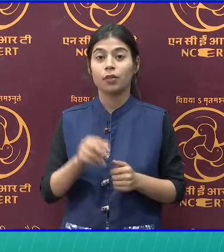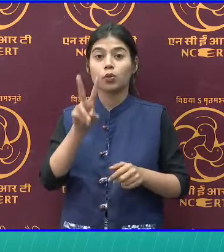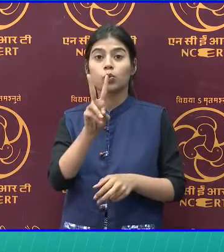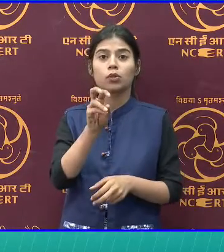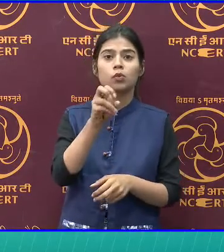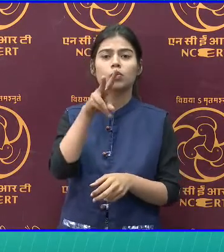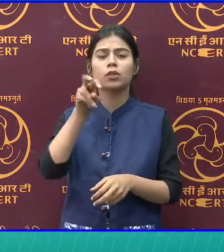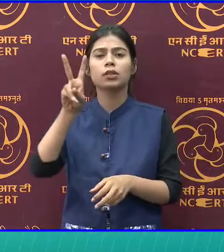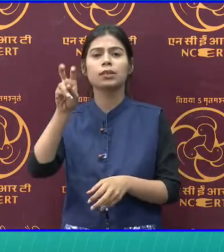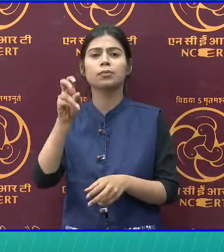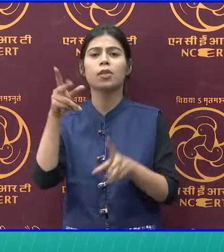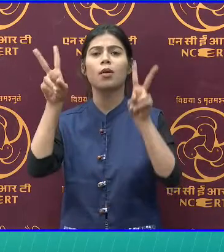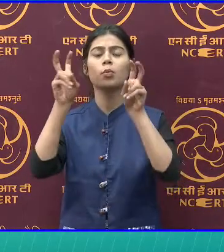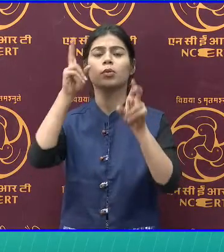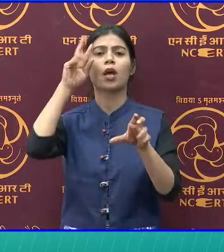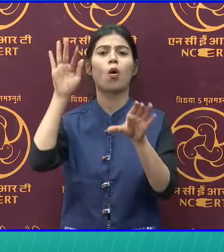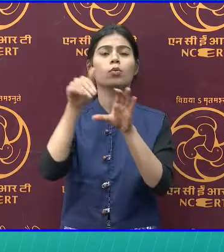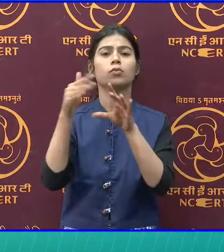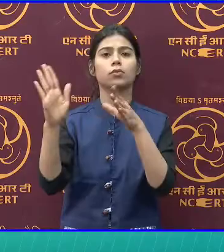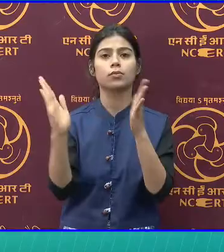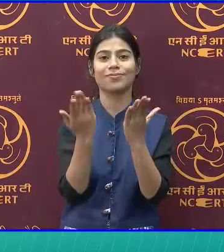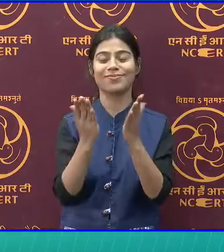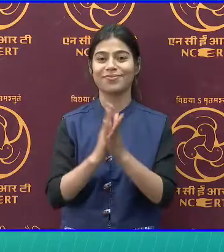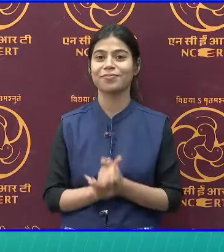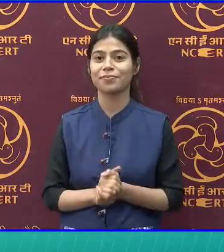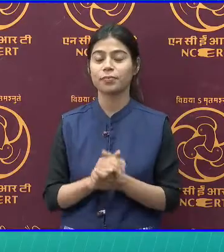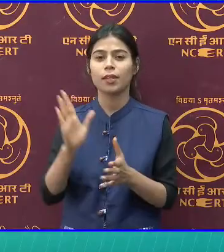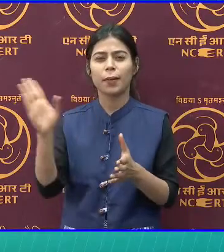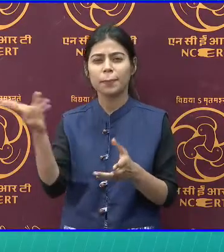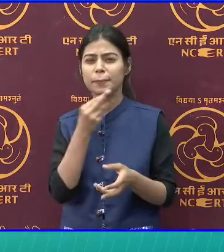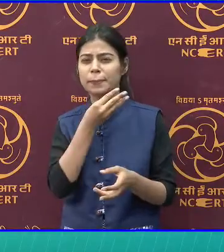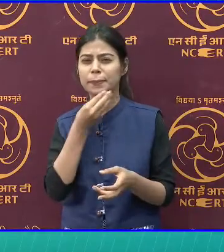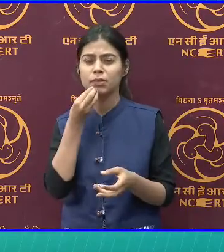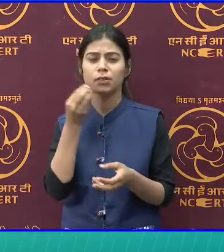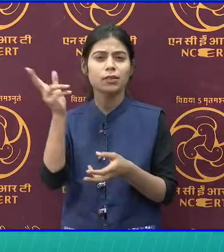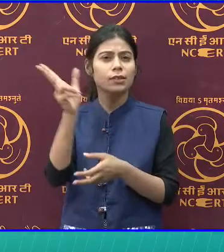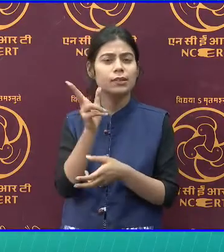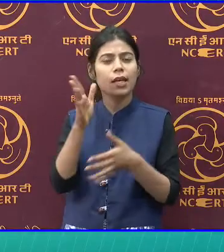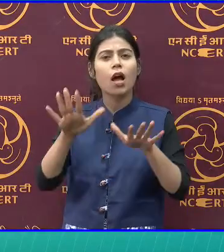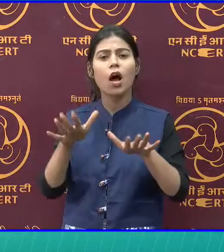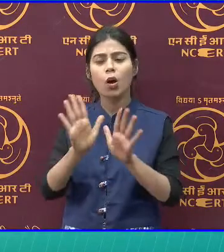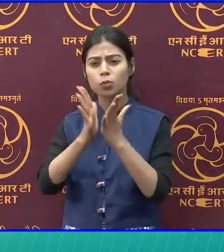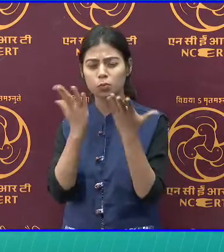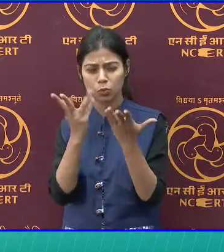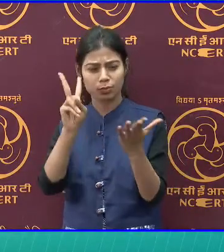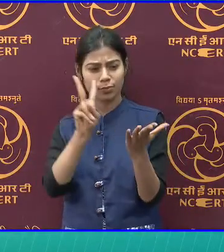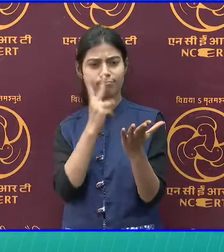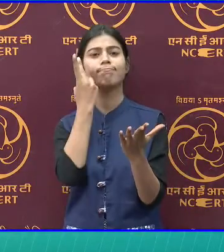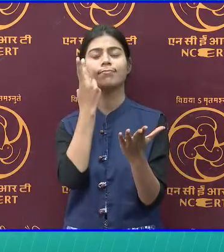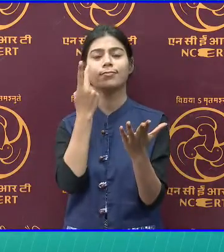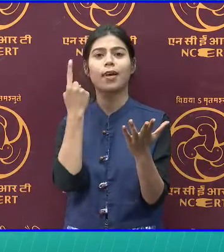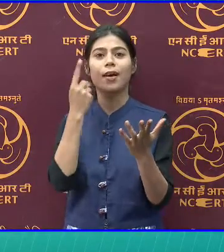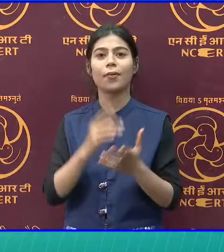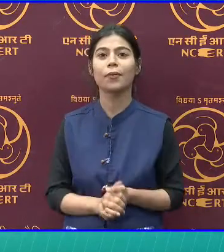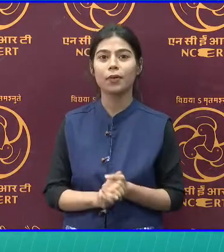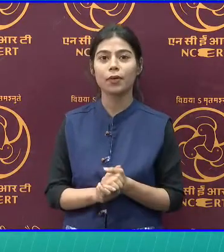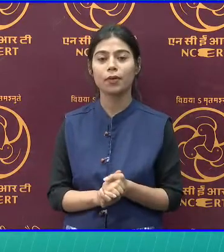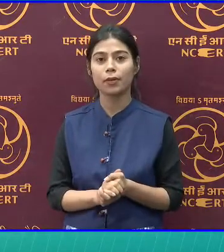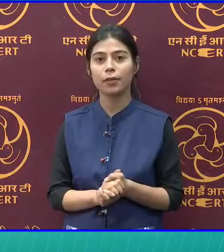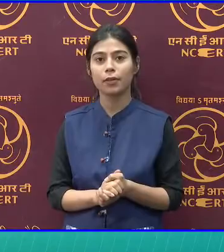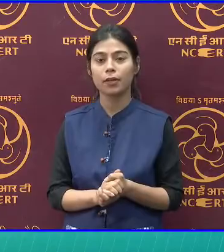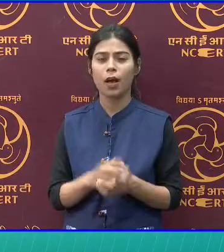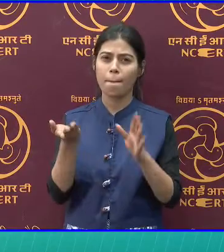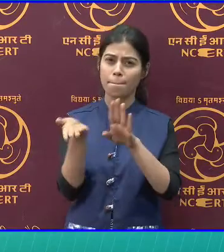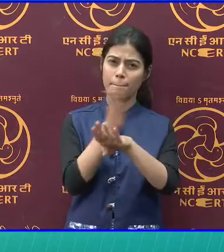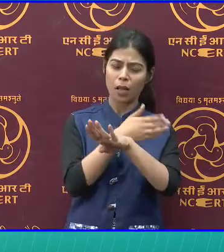2020. So please tell us how this book is different in terms of its approach from the